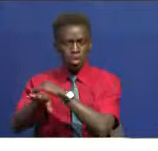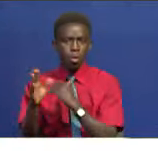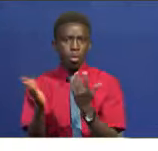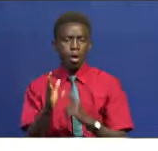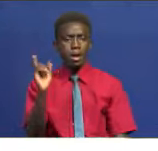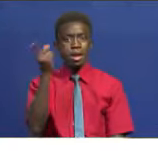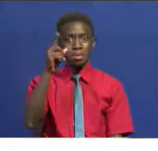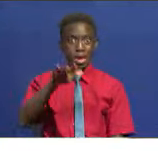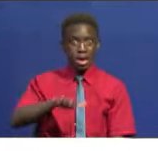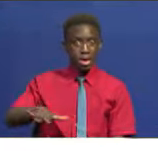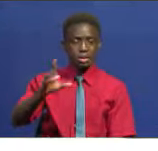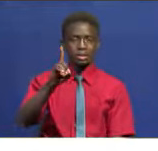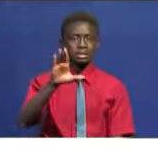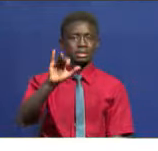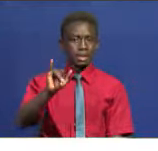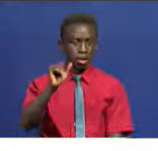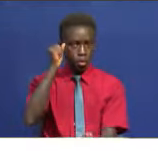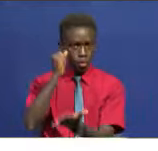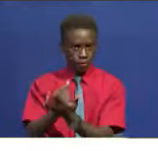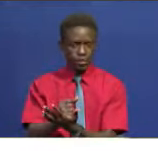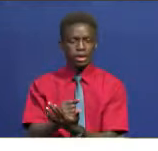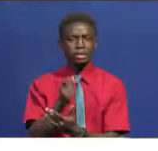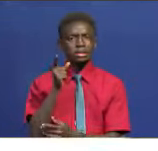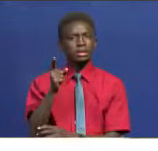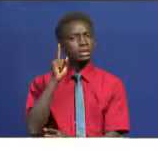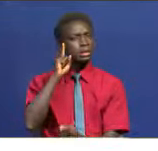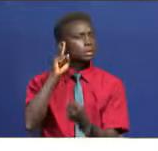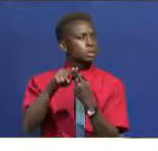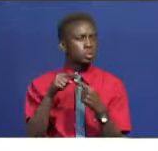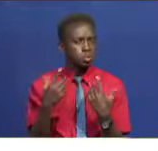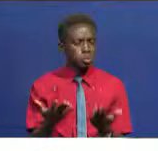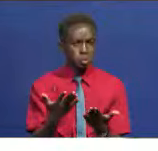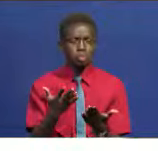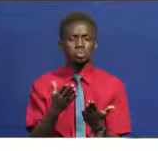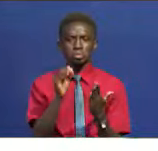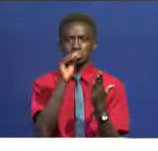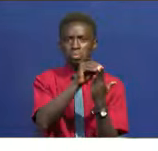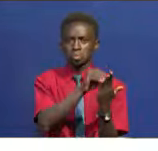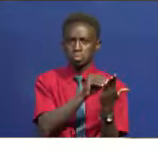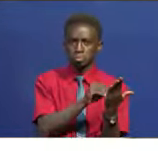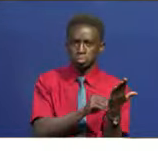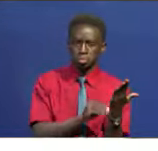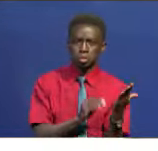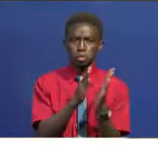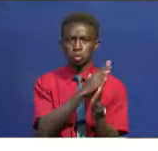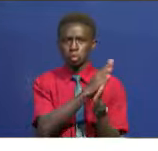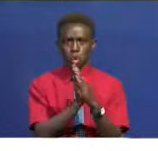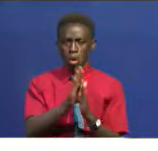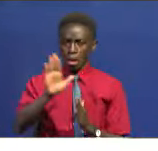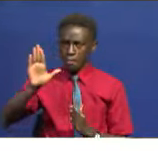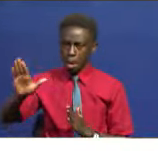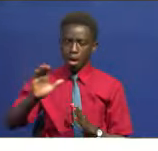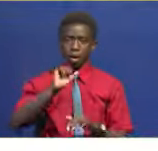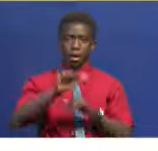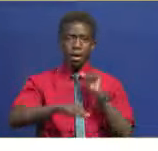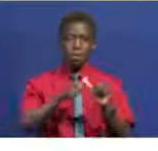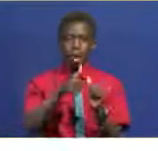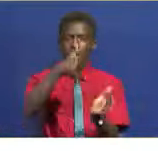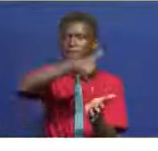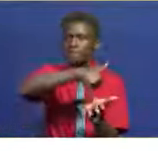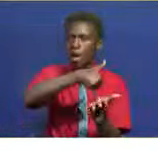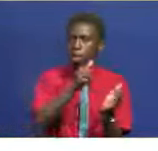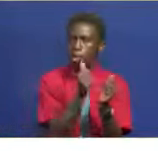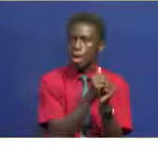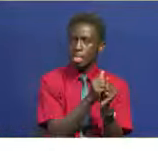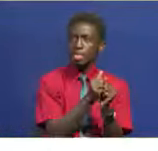Investigations offices to record a statement over his alleged involvement in the Nane Nane protest on the 8th of August.